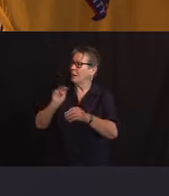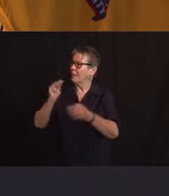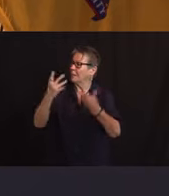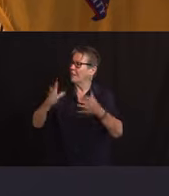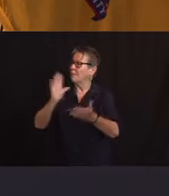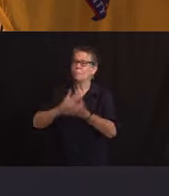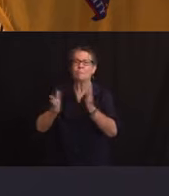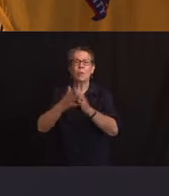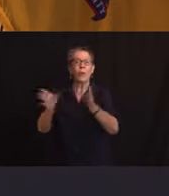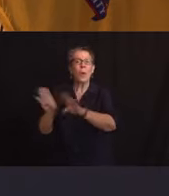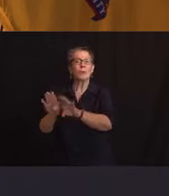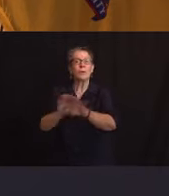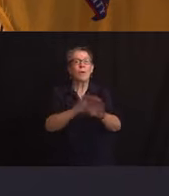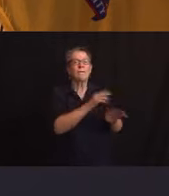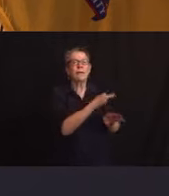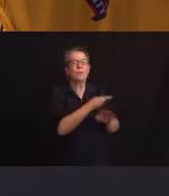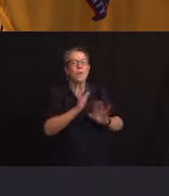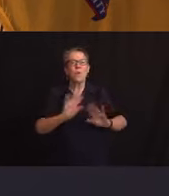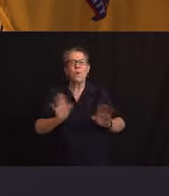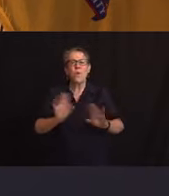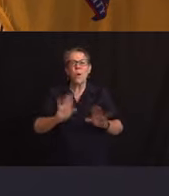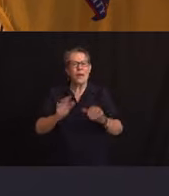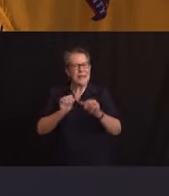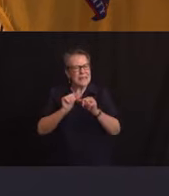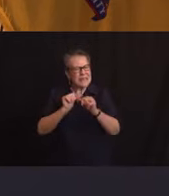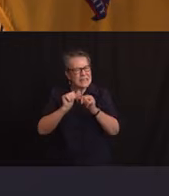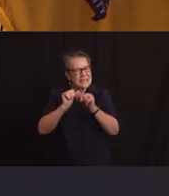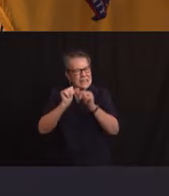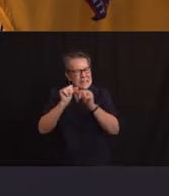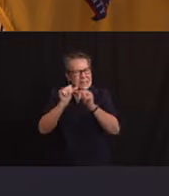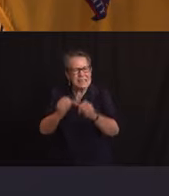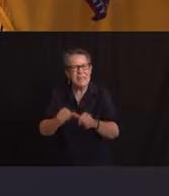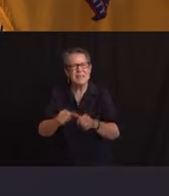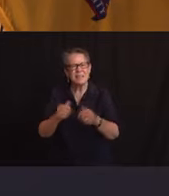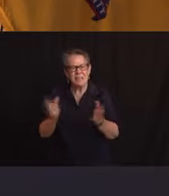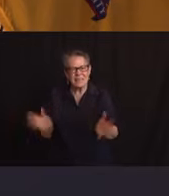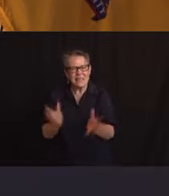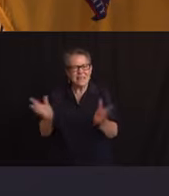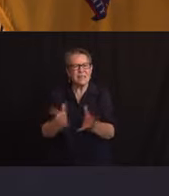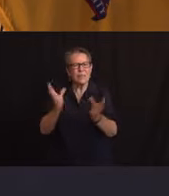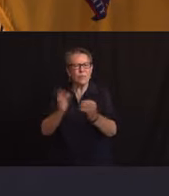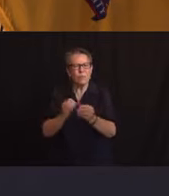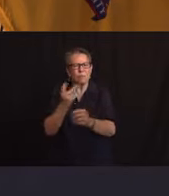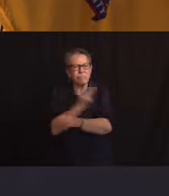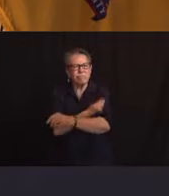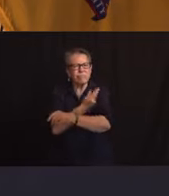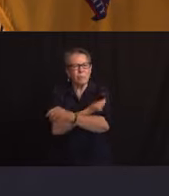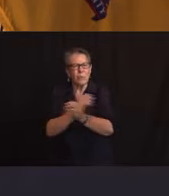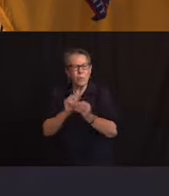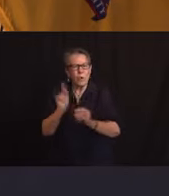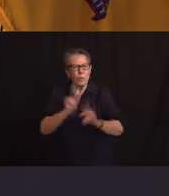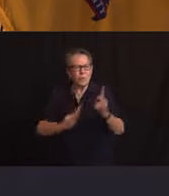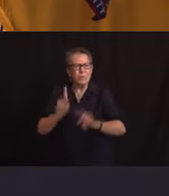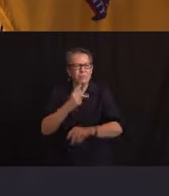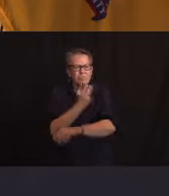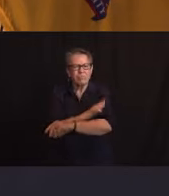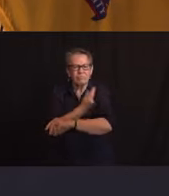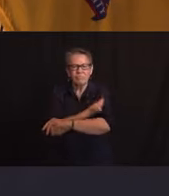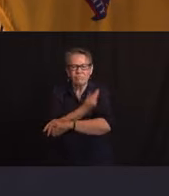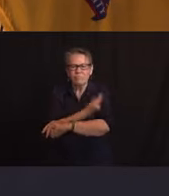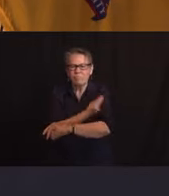We made a number of announcements on Friday, and I believe all of this was CRF money, so that's an important point. This